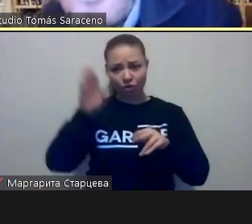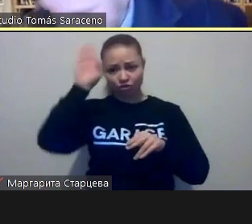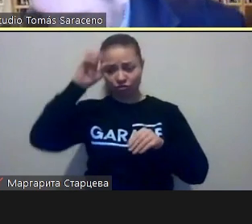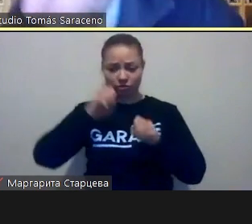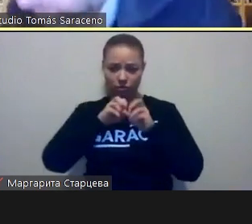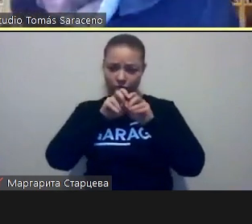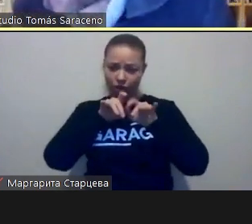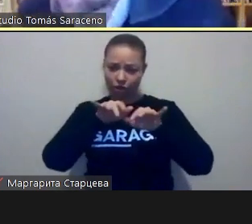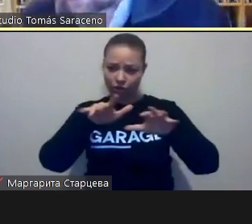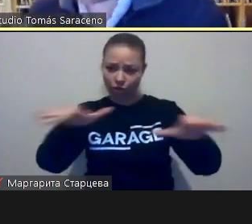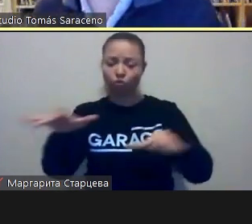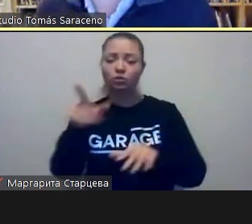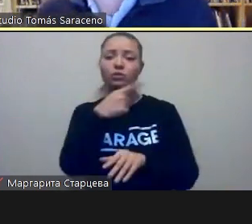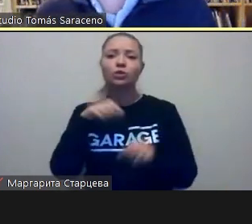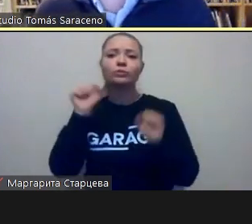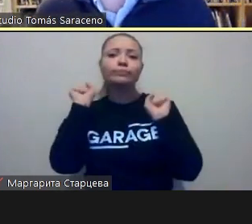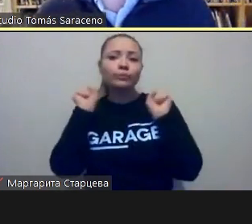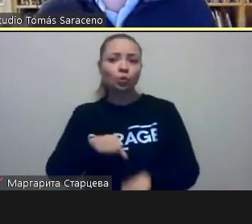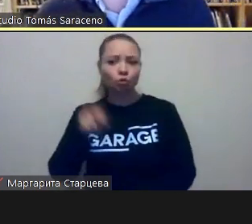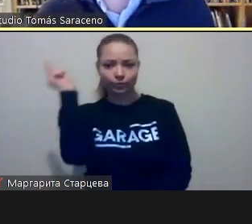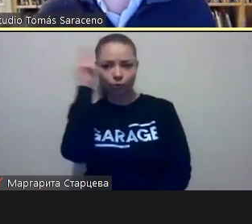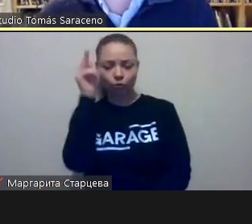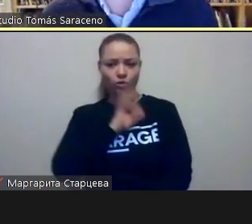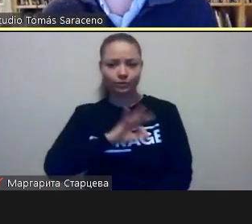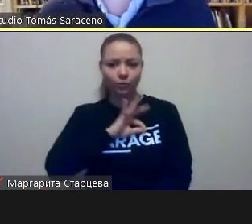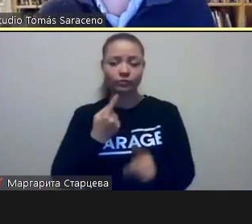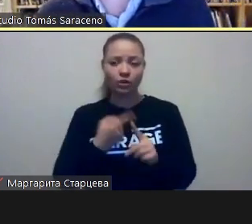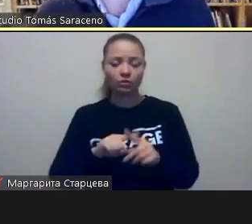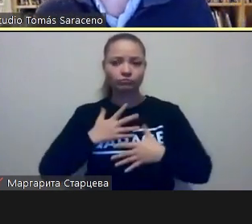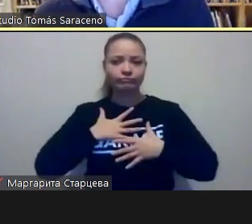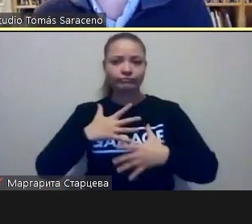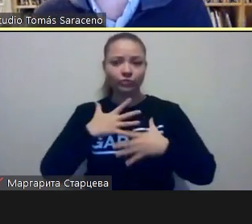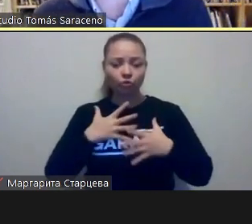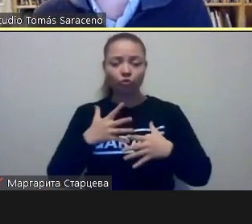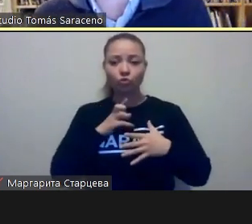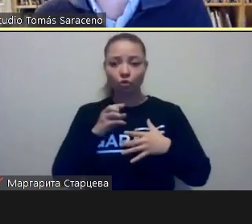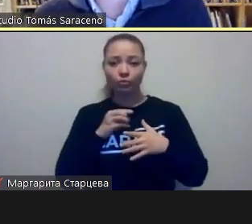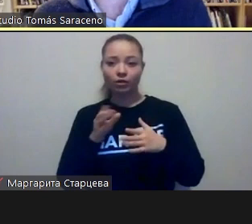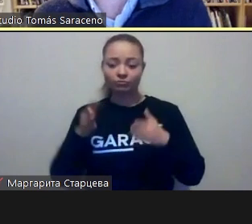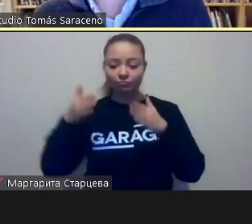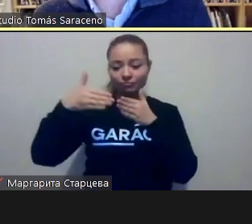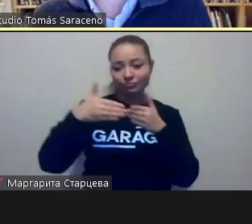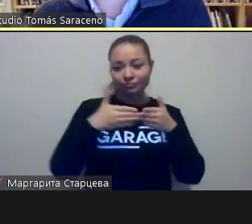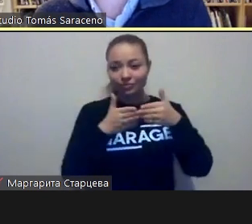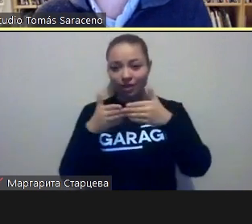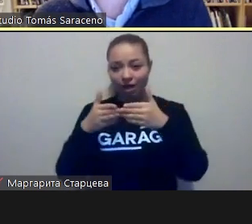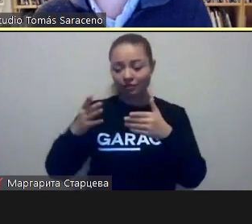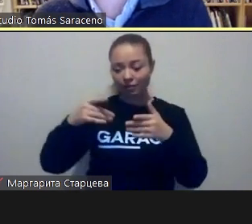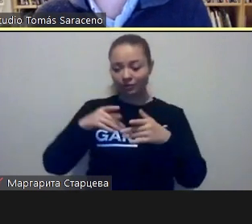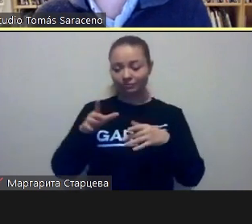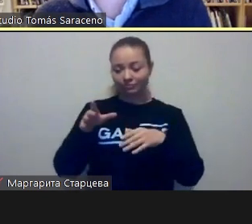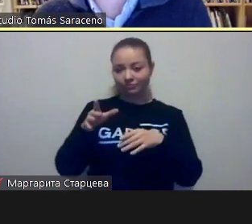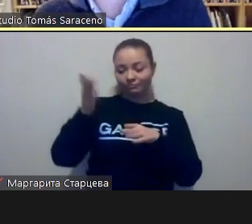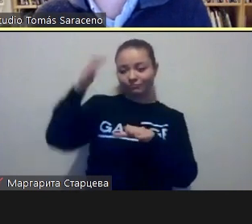which somehow also it learned to float in that medium, in the air. And in this case,